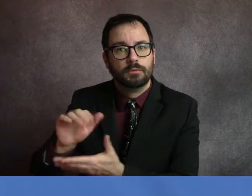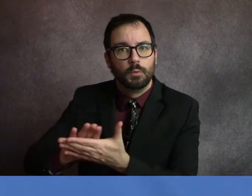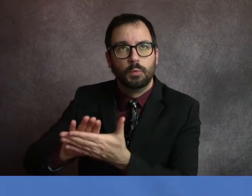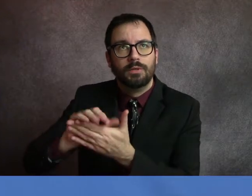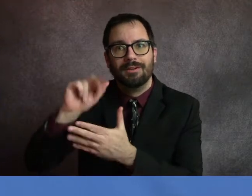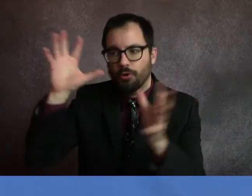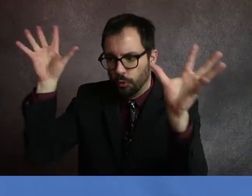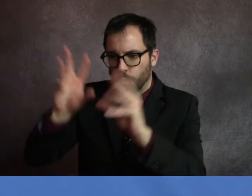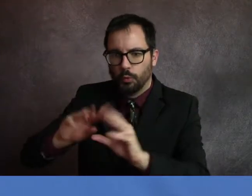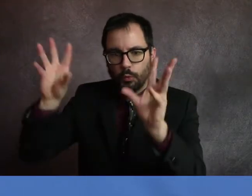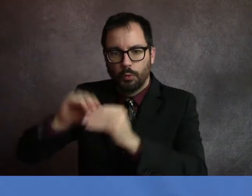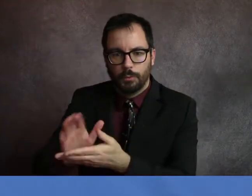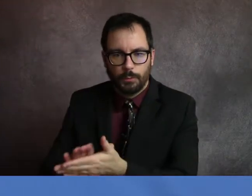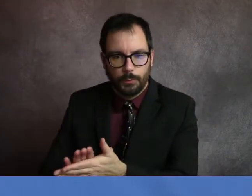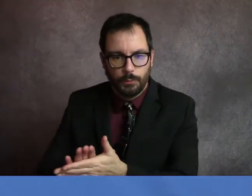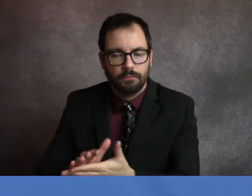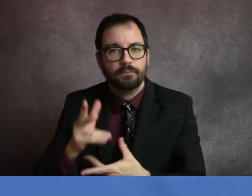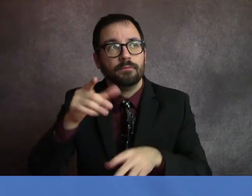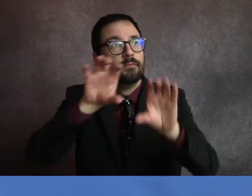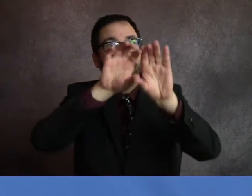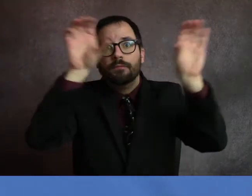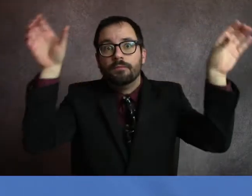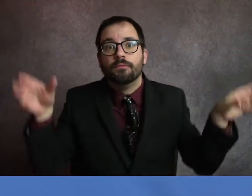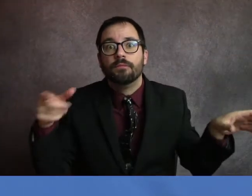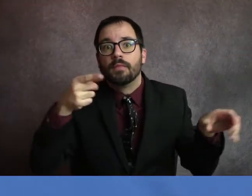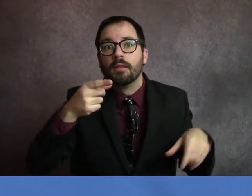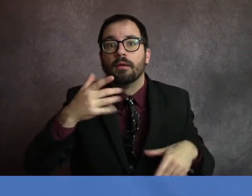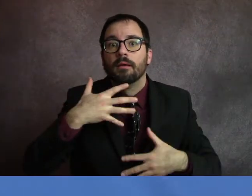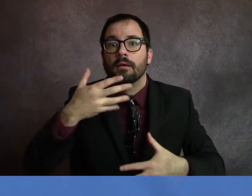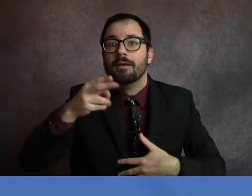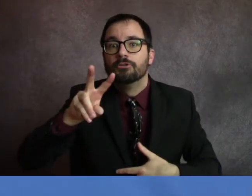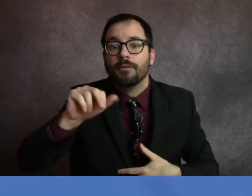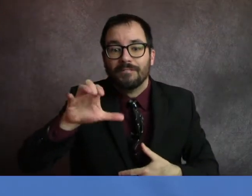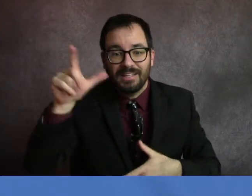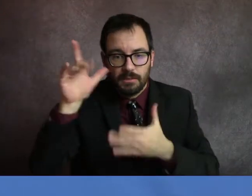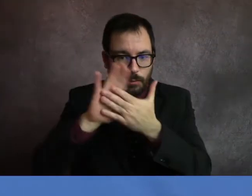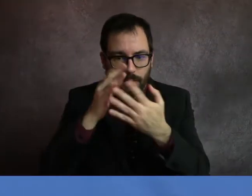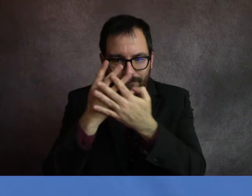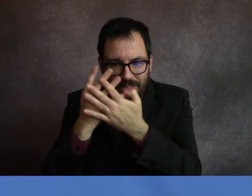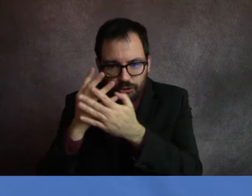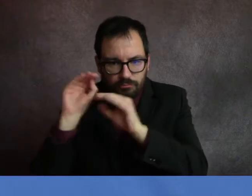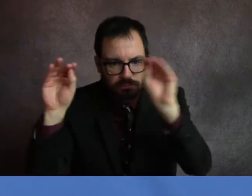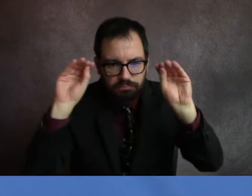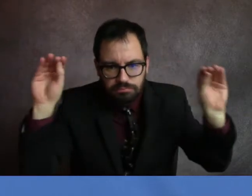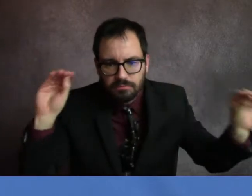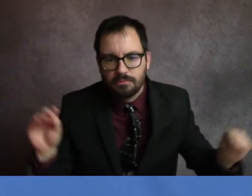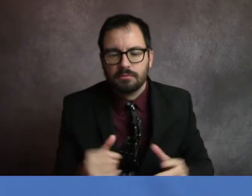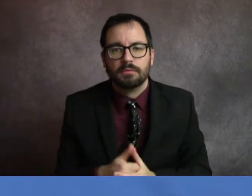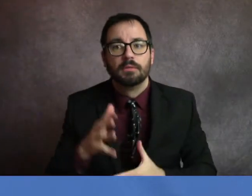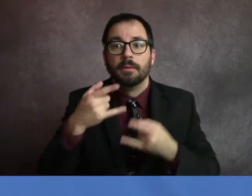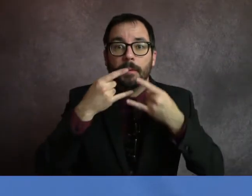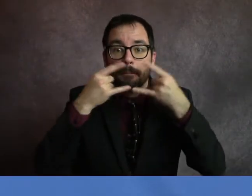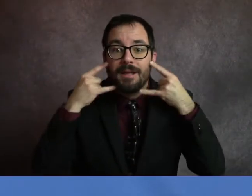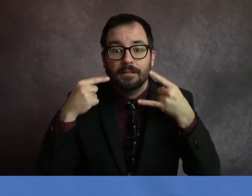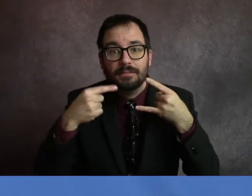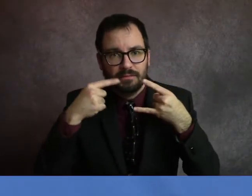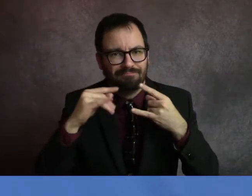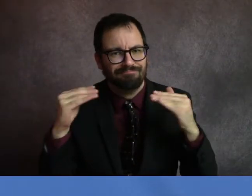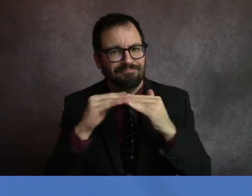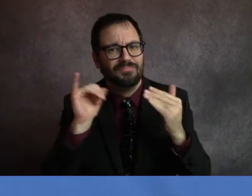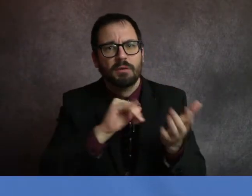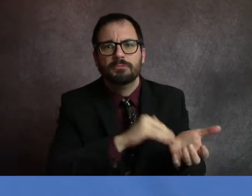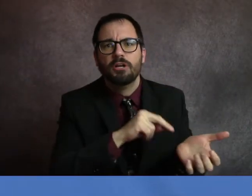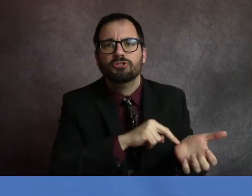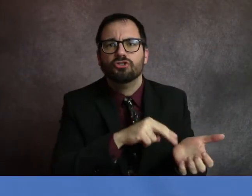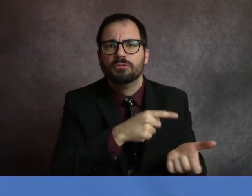air quality testing happening in our schools. The best possible filters in all HVAC systems.